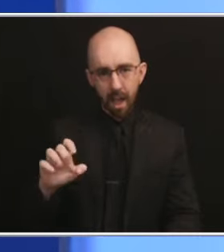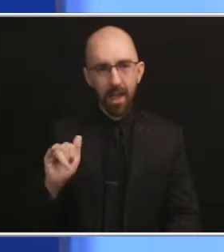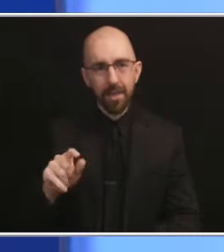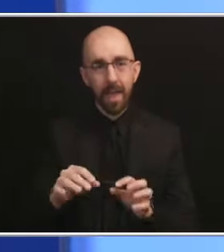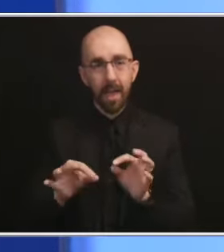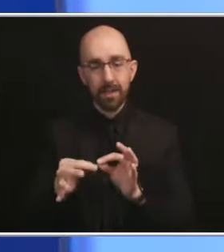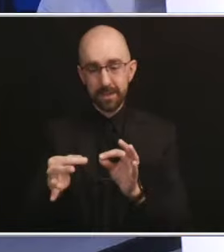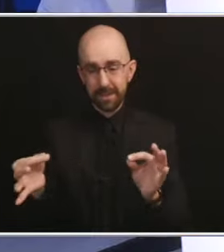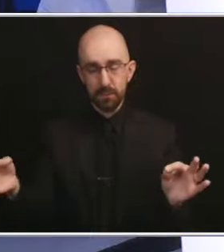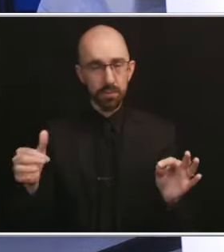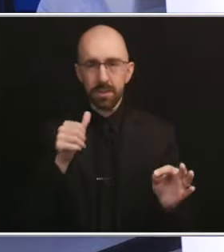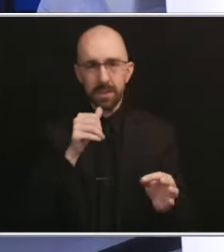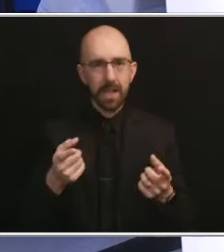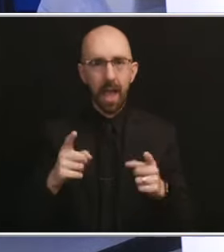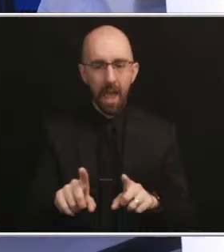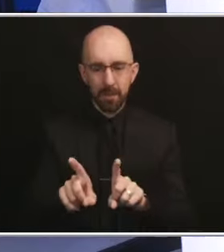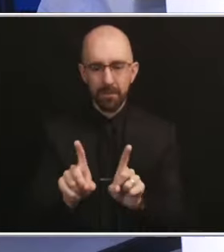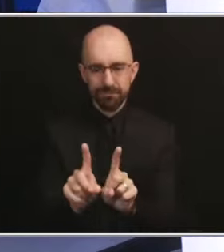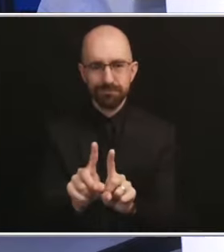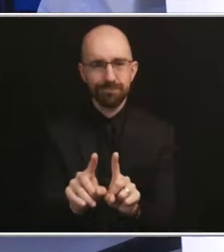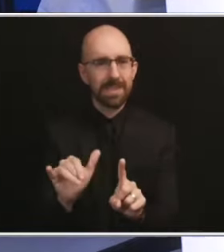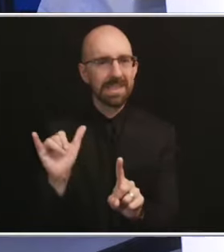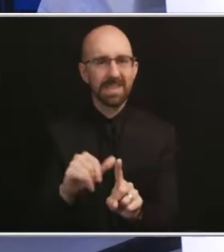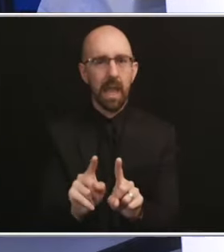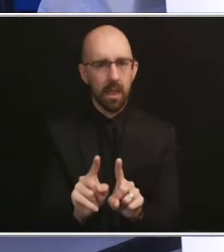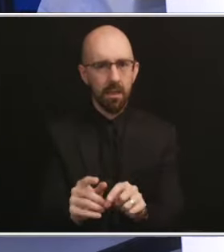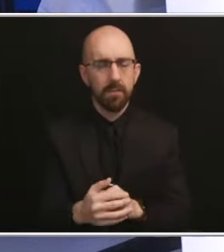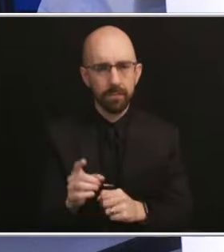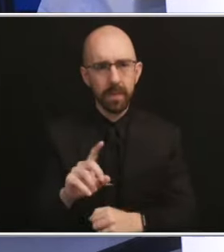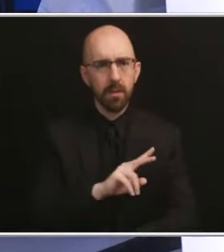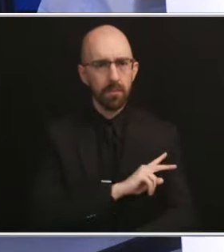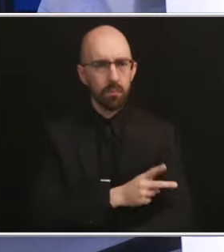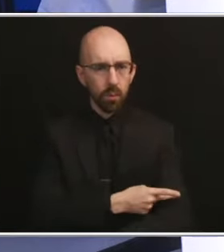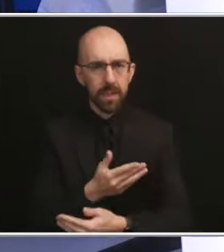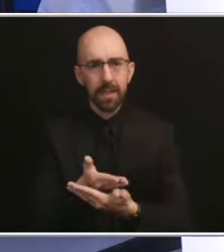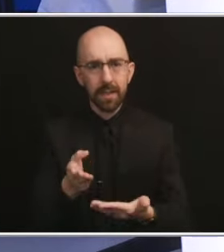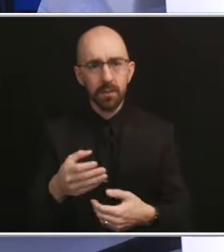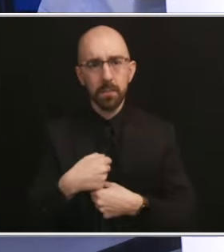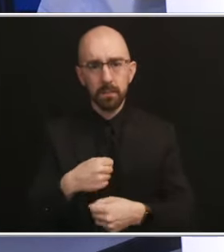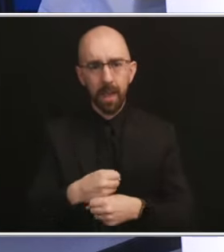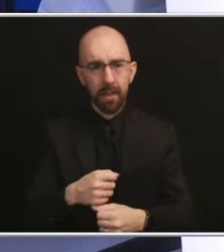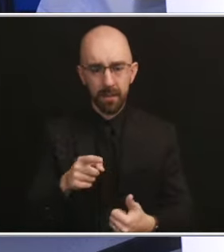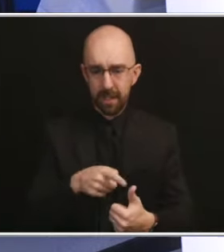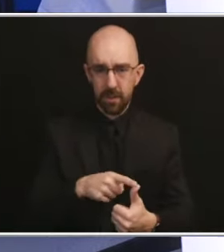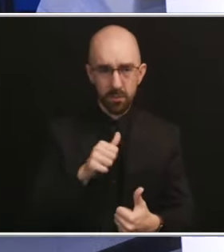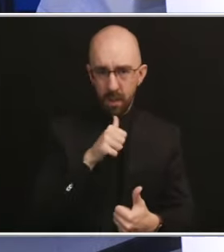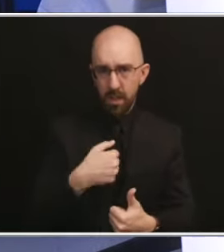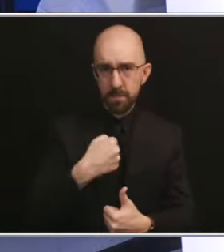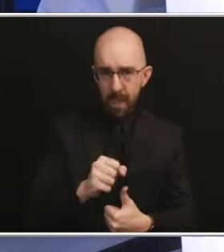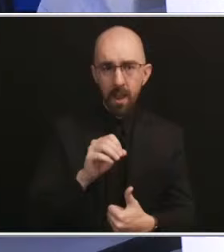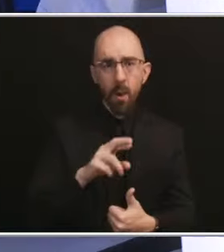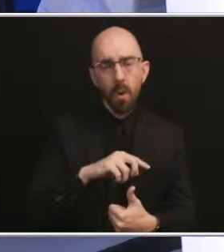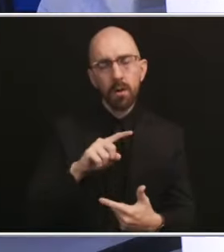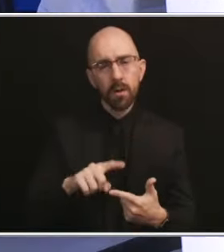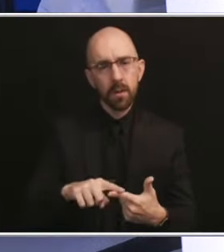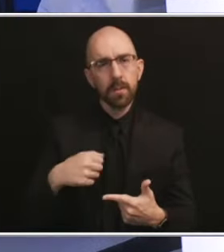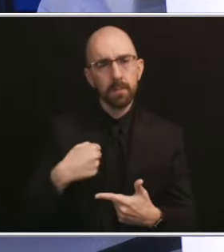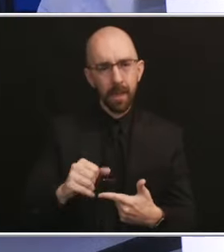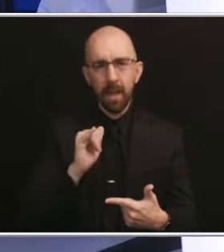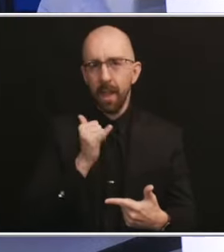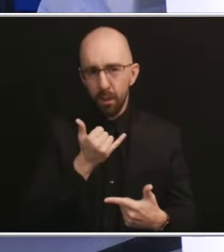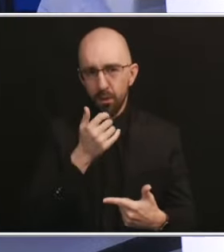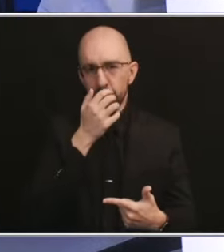come undone. And then all of a sudden, the proteins or things you make either A, don't get made, or B, are made in an error, and then your cells can't even